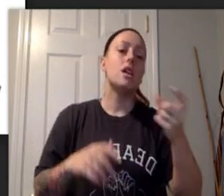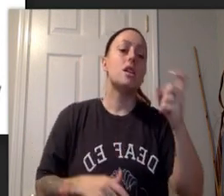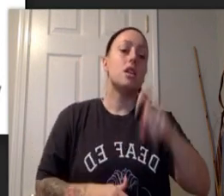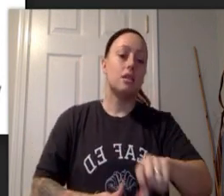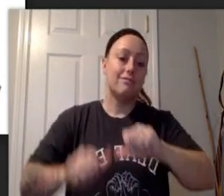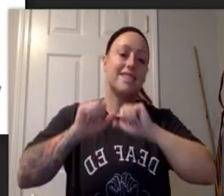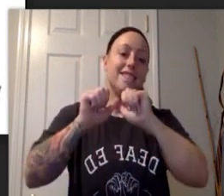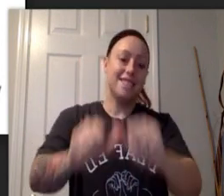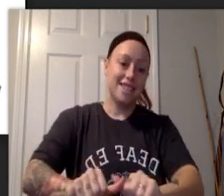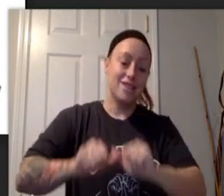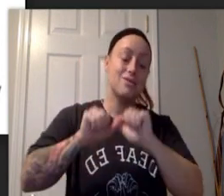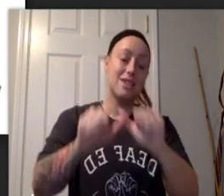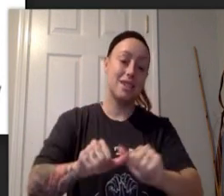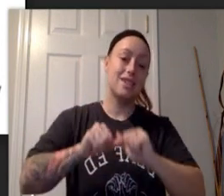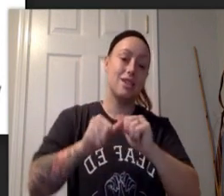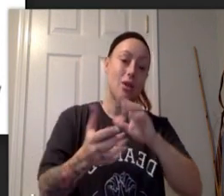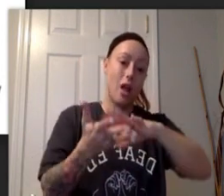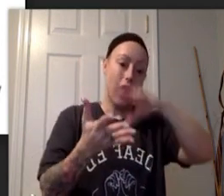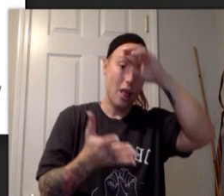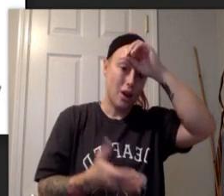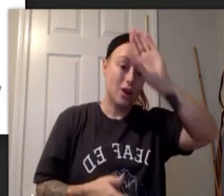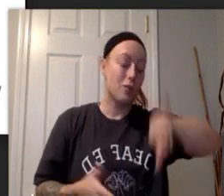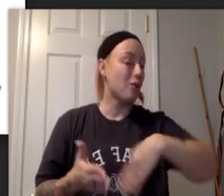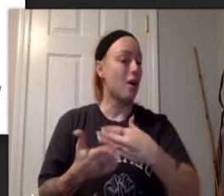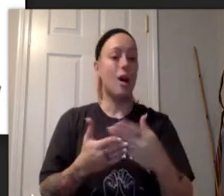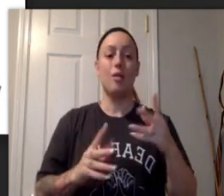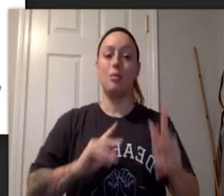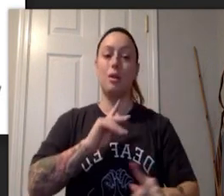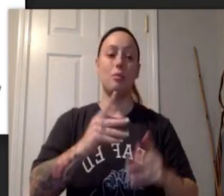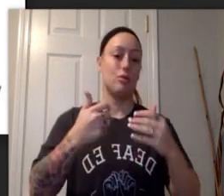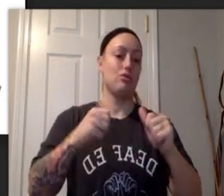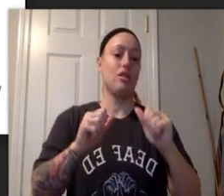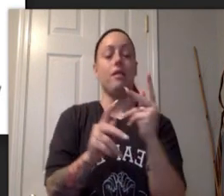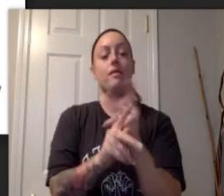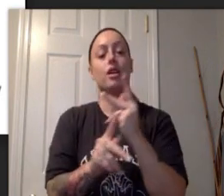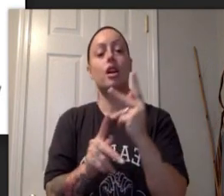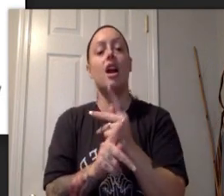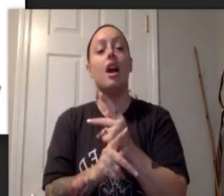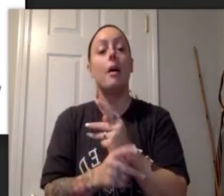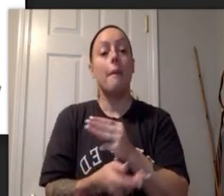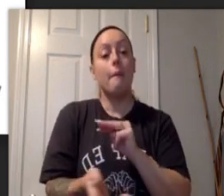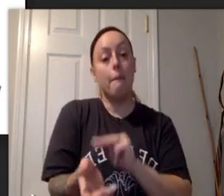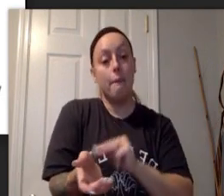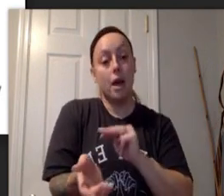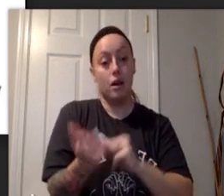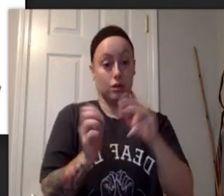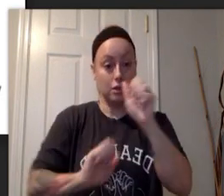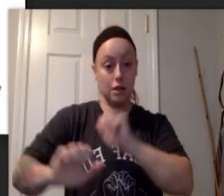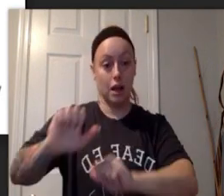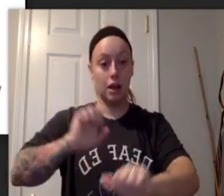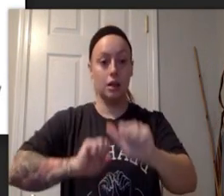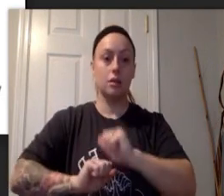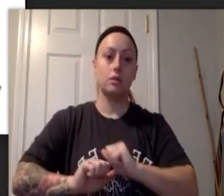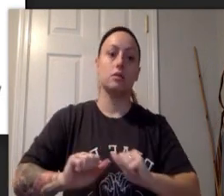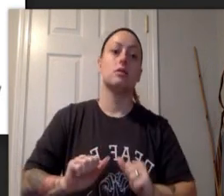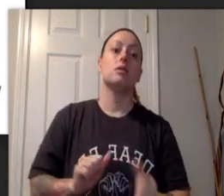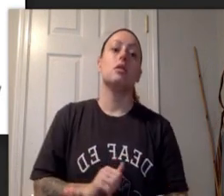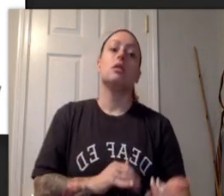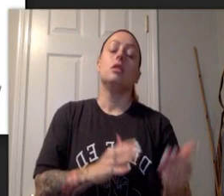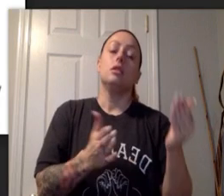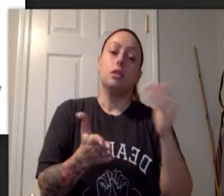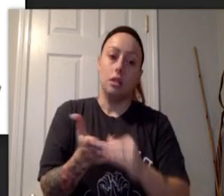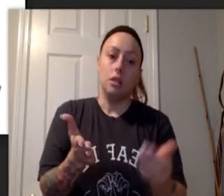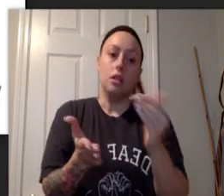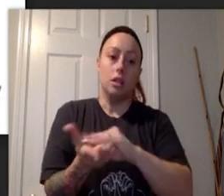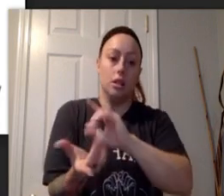all Einsteins here. We're all just people trying to navigate. And medical science is constantly changing, right? So we have to be open to that, open